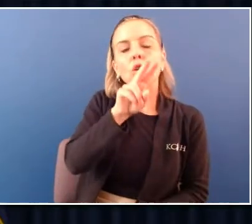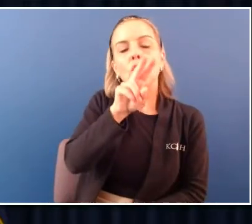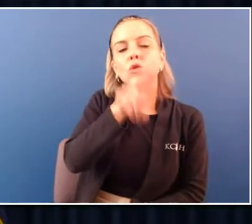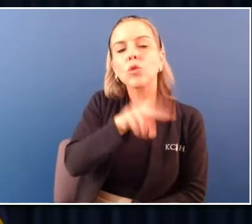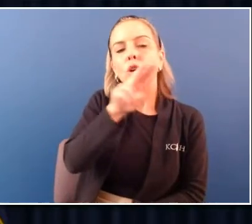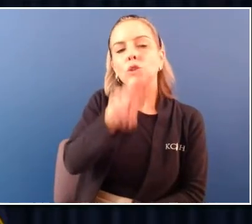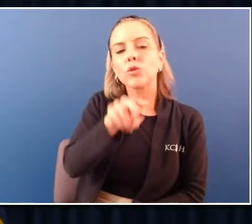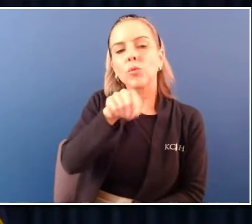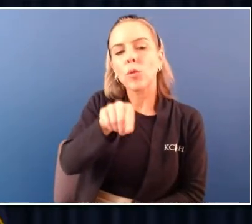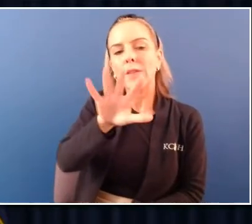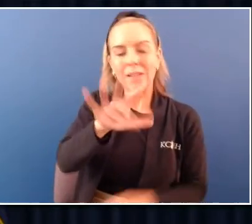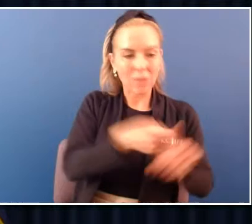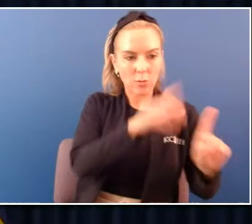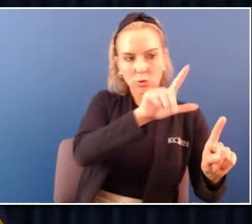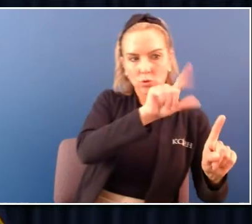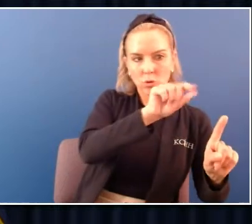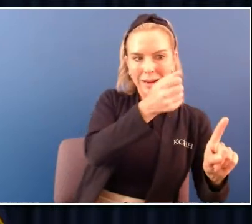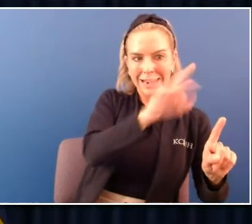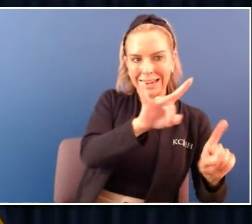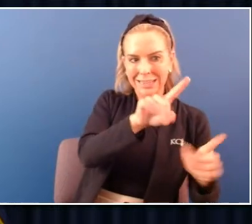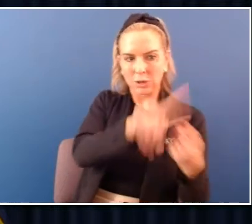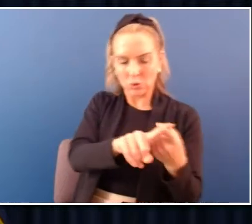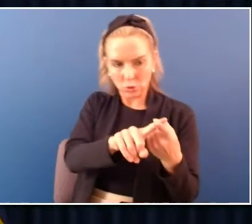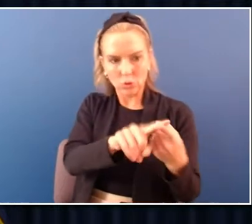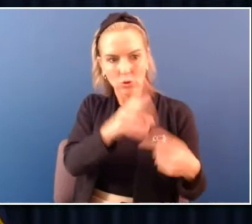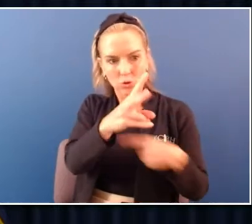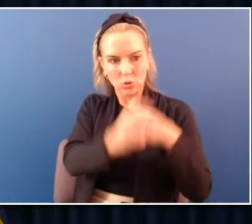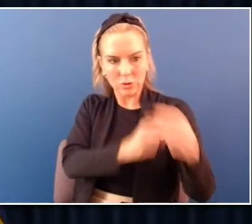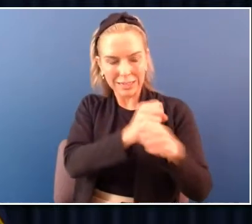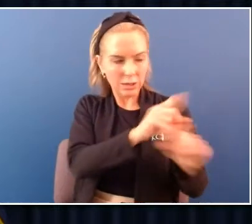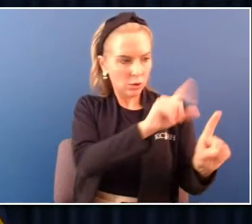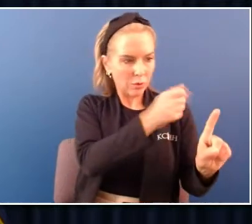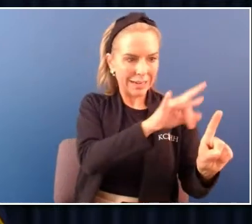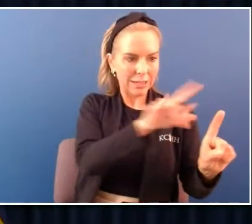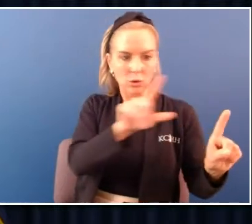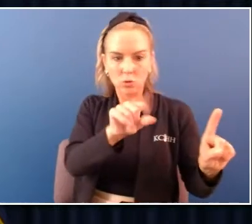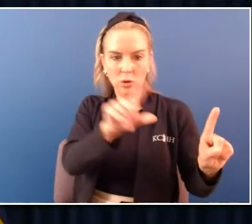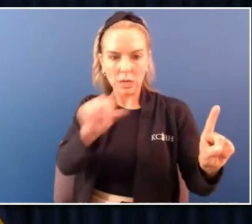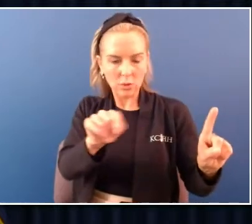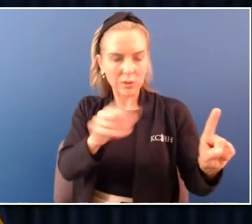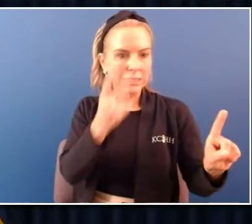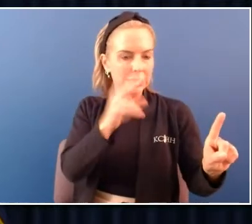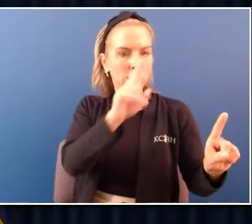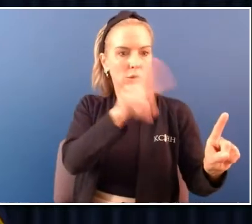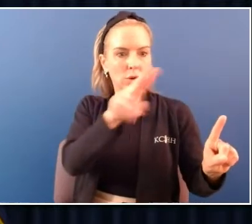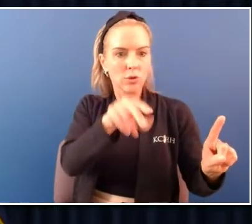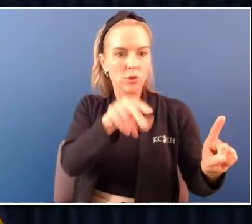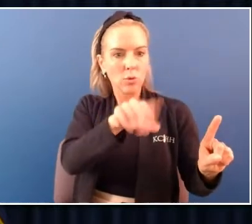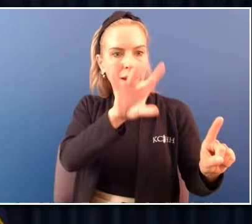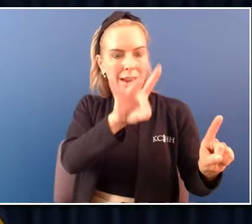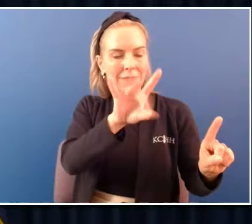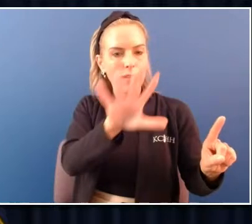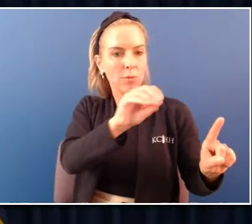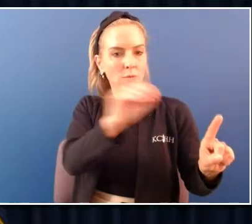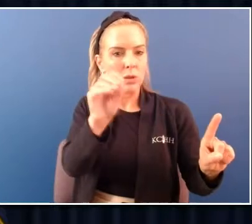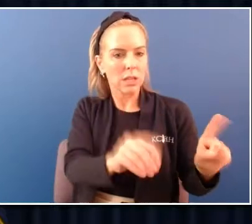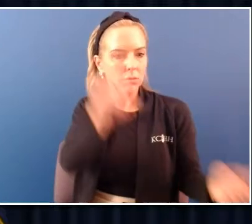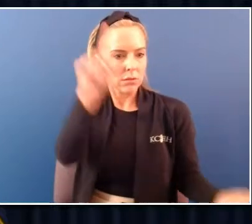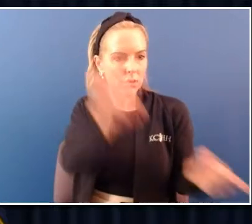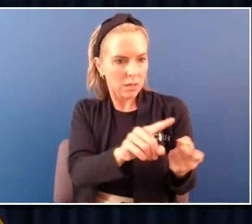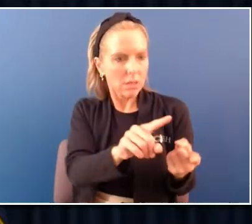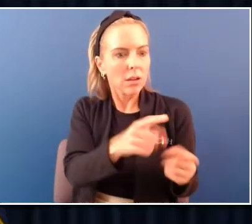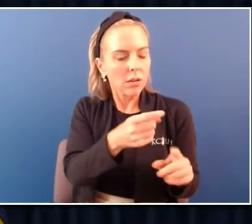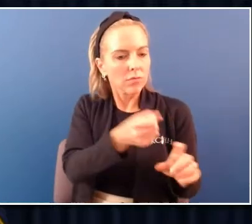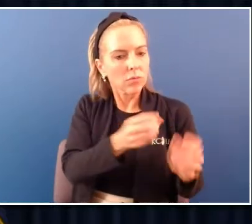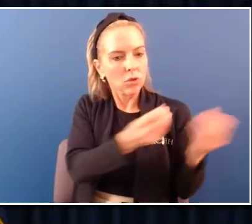2018. So seeing 2 years in a row is both important and should give us hope that if we keep going and